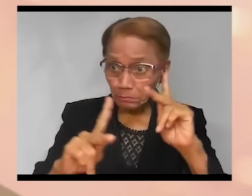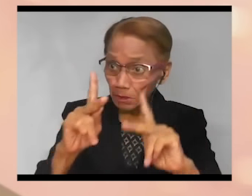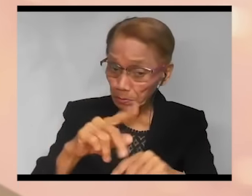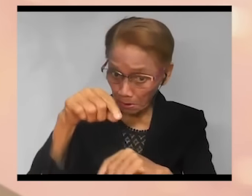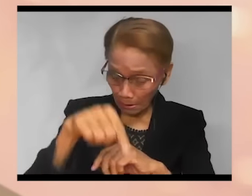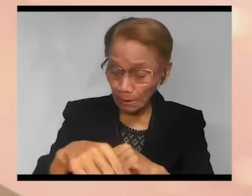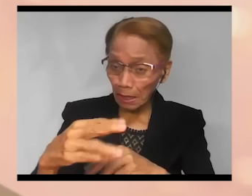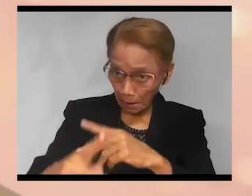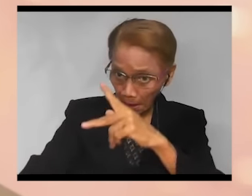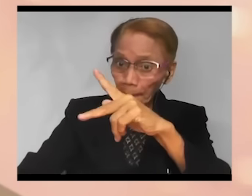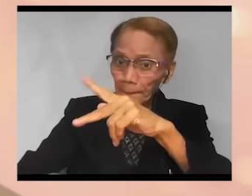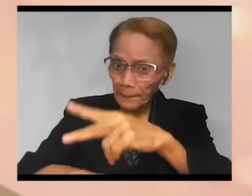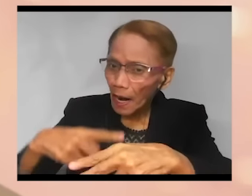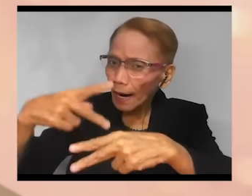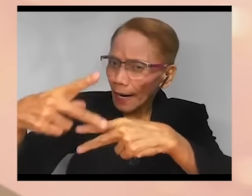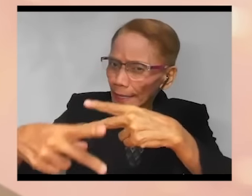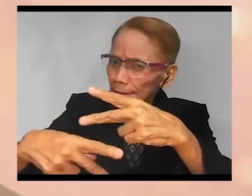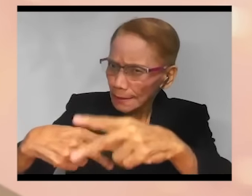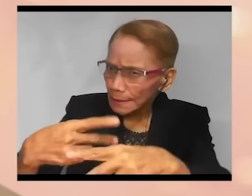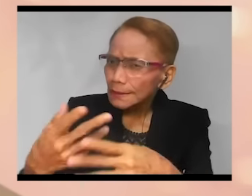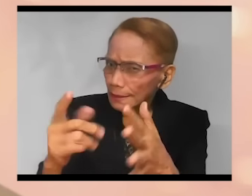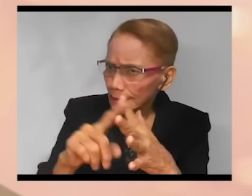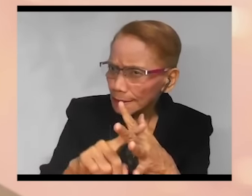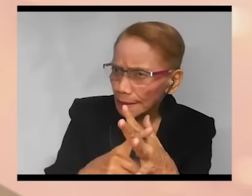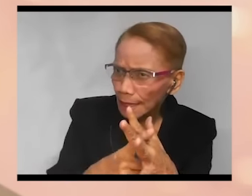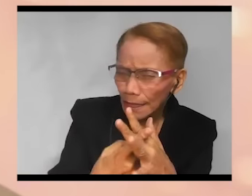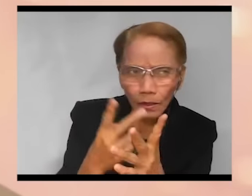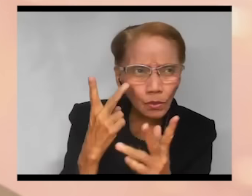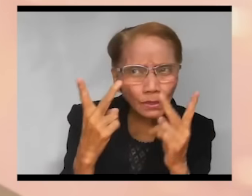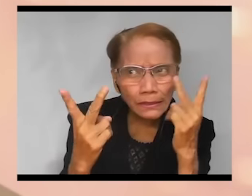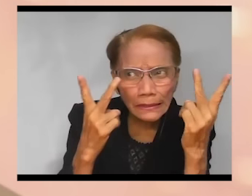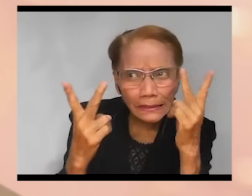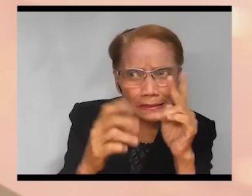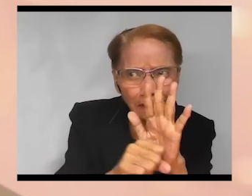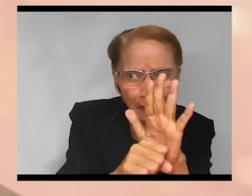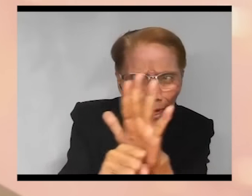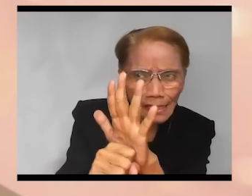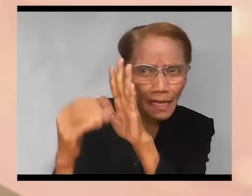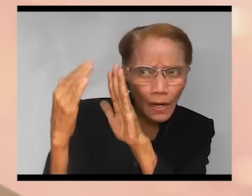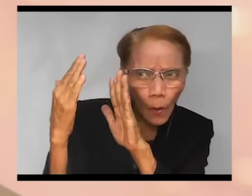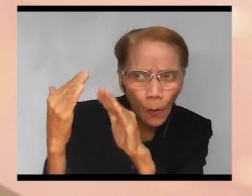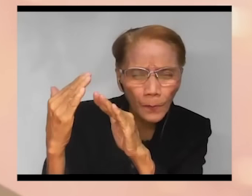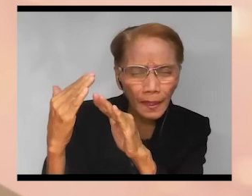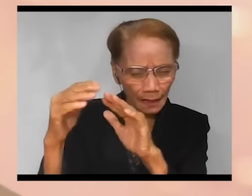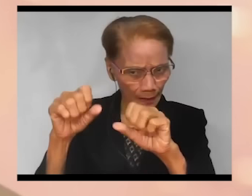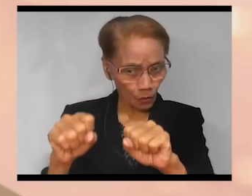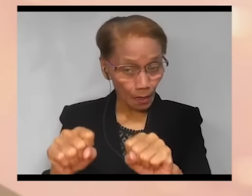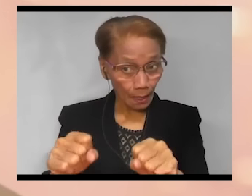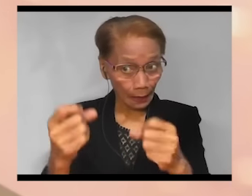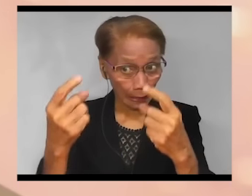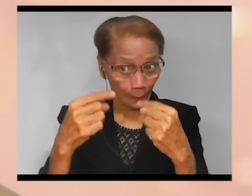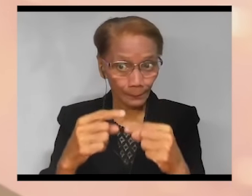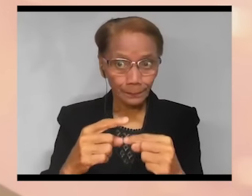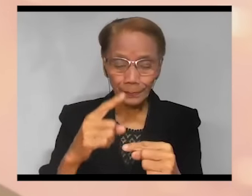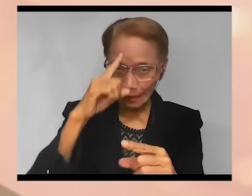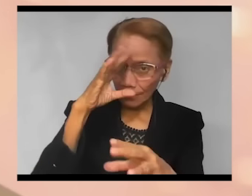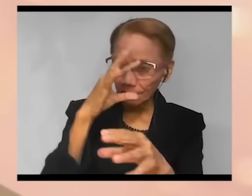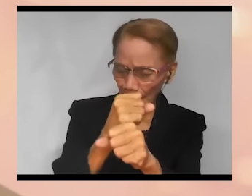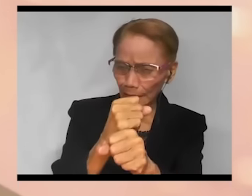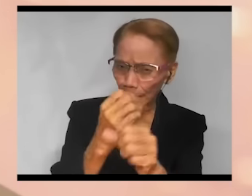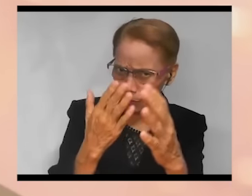process. They were beginning to see signs. And we hope that they will come to faith through those